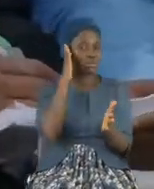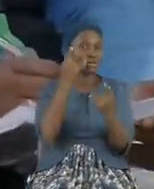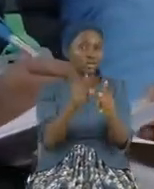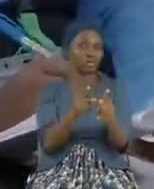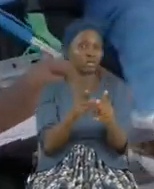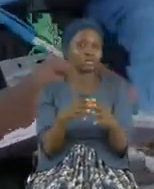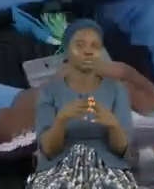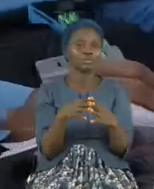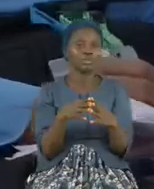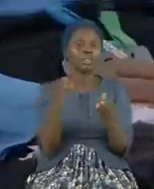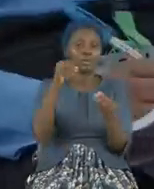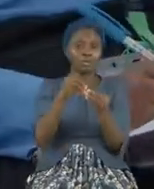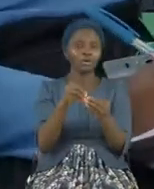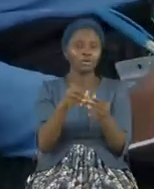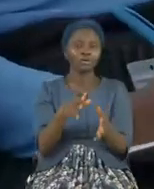More. More.